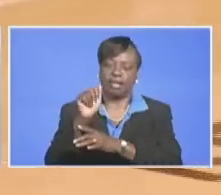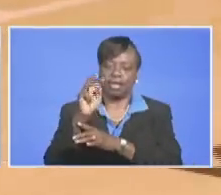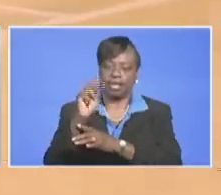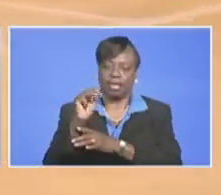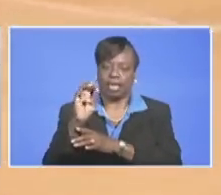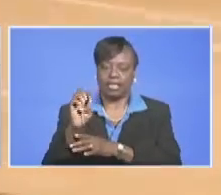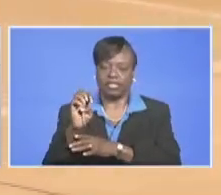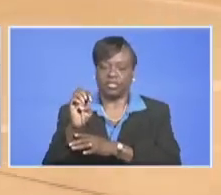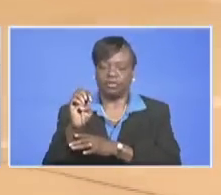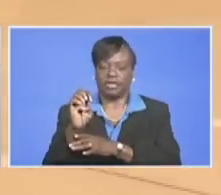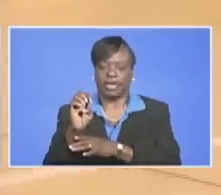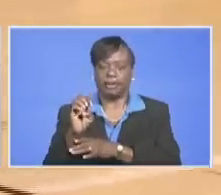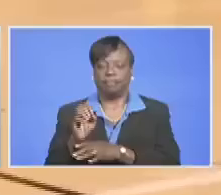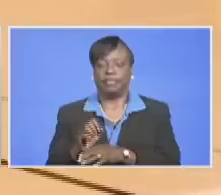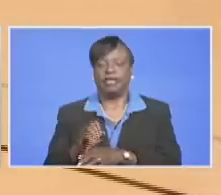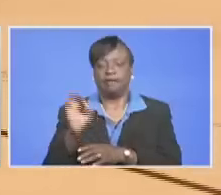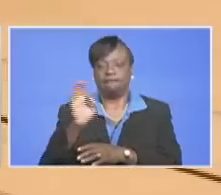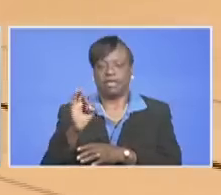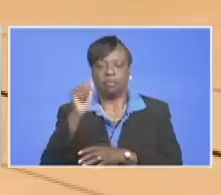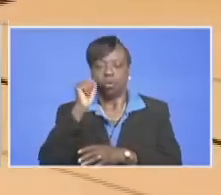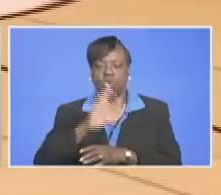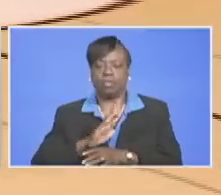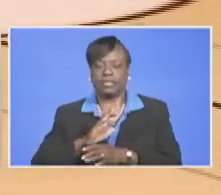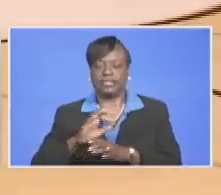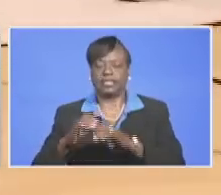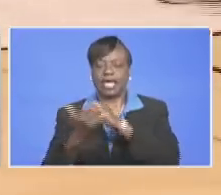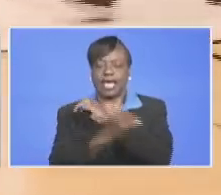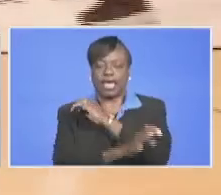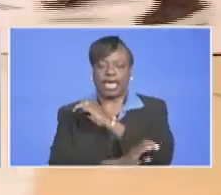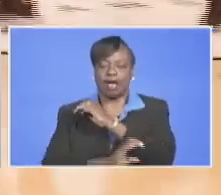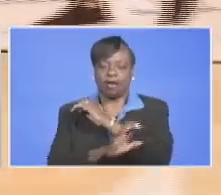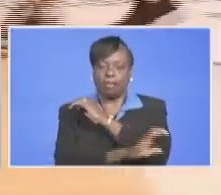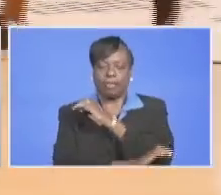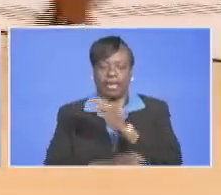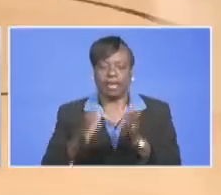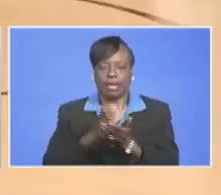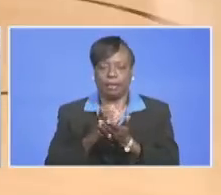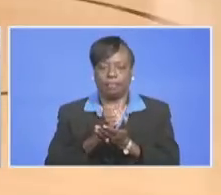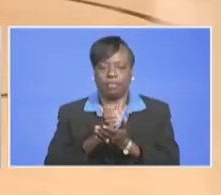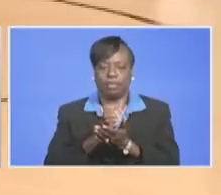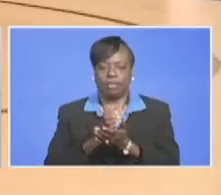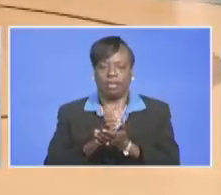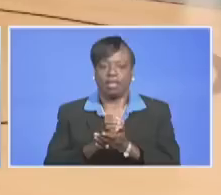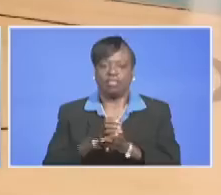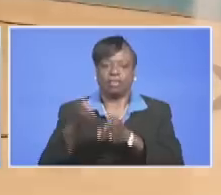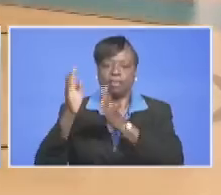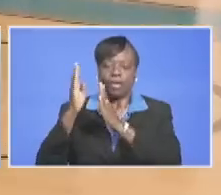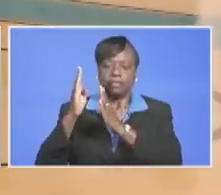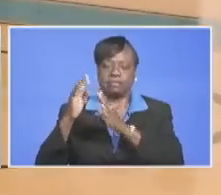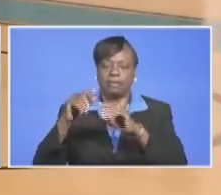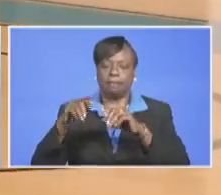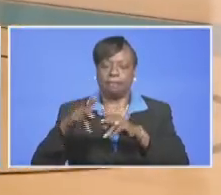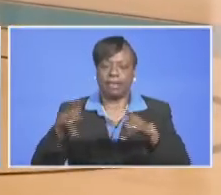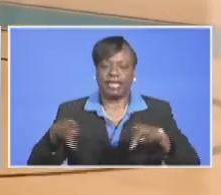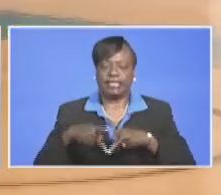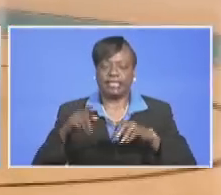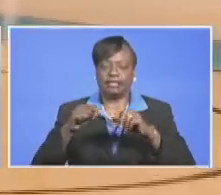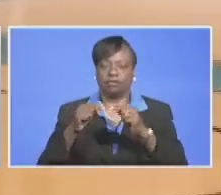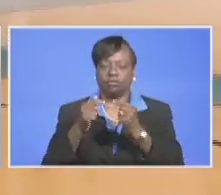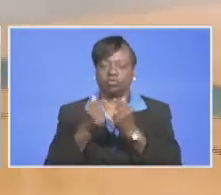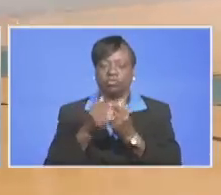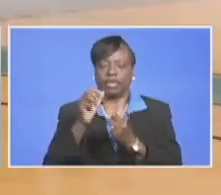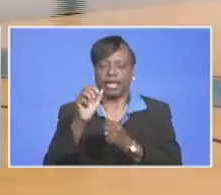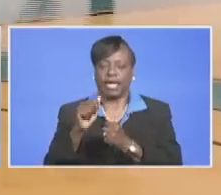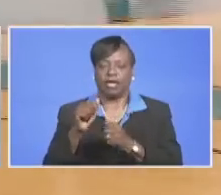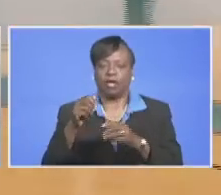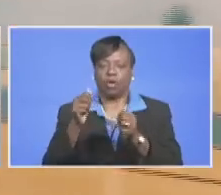the FIBA Women's Caribbean Cup. The Bahamas has been placed in Group A with Cuba, St. Vincent and the Grenadines, and the